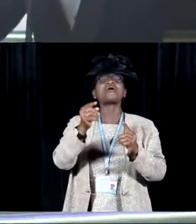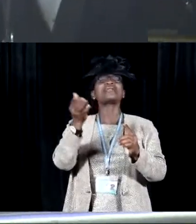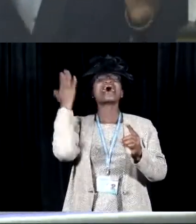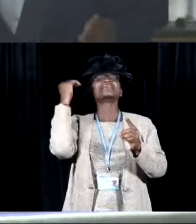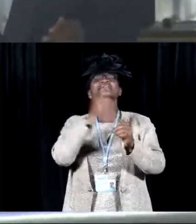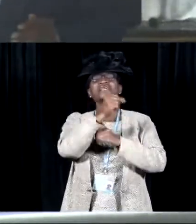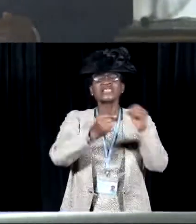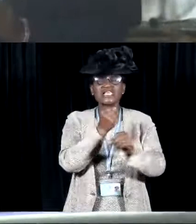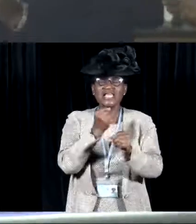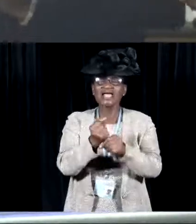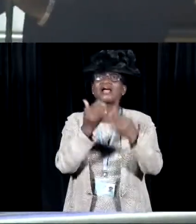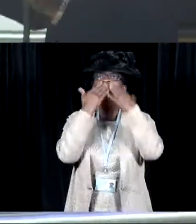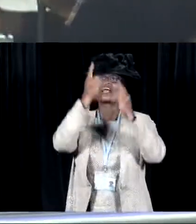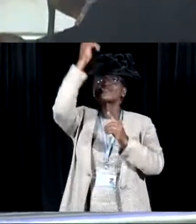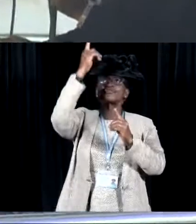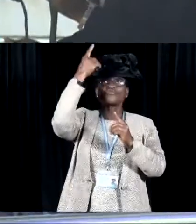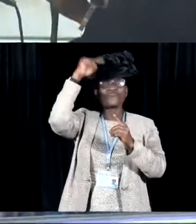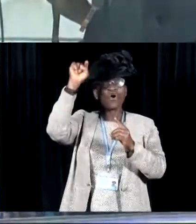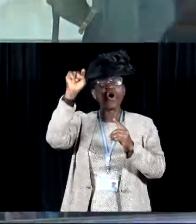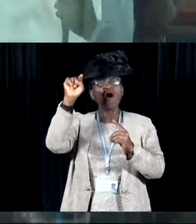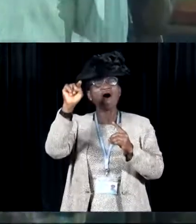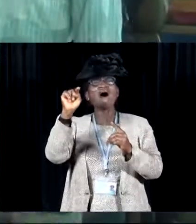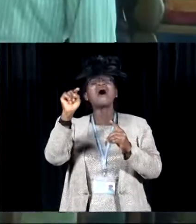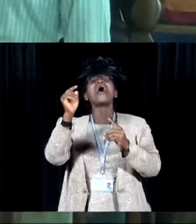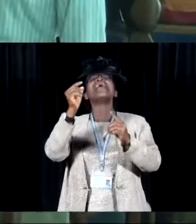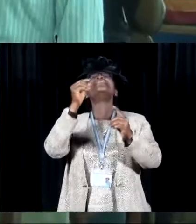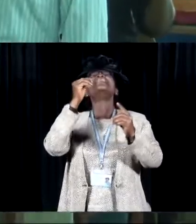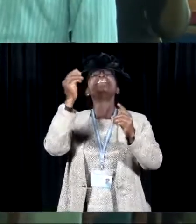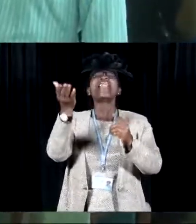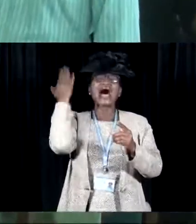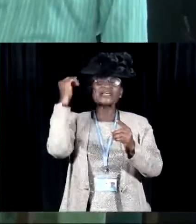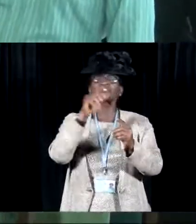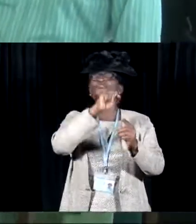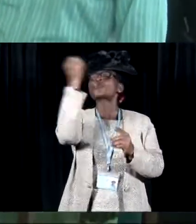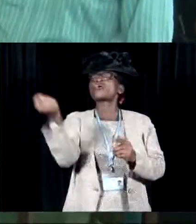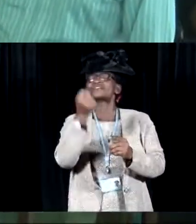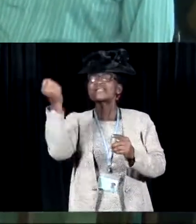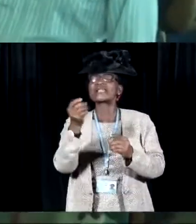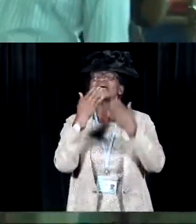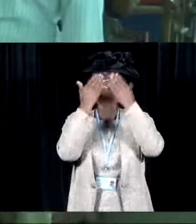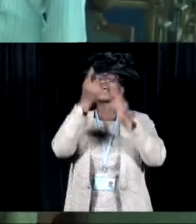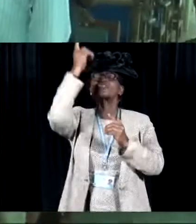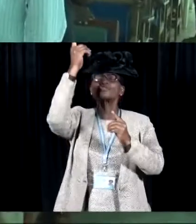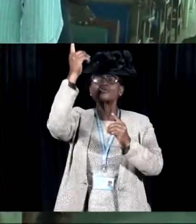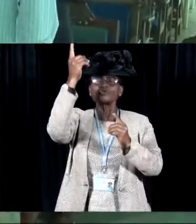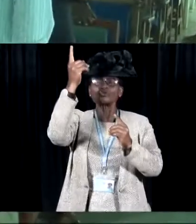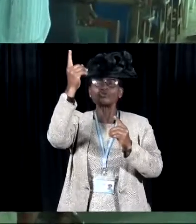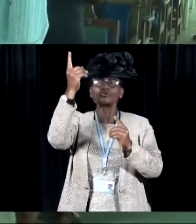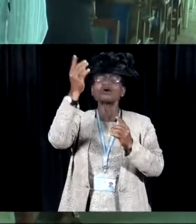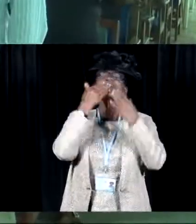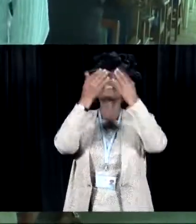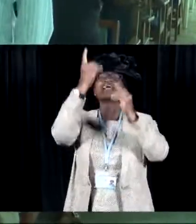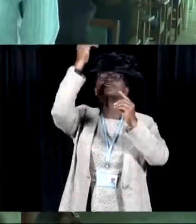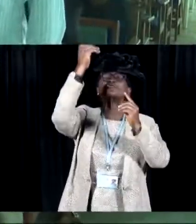year. Thank you for last second. Thank you for last century. Thank you for last minute. Thank you for the last hour.